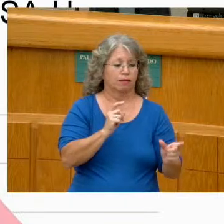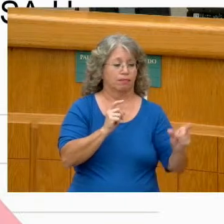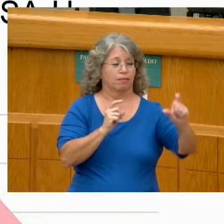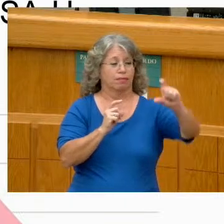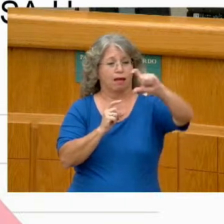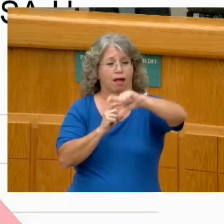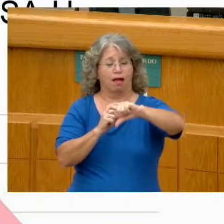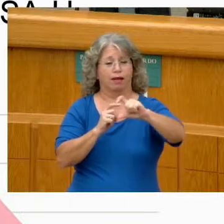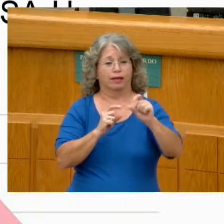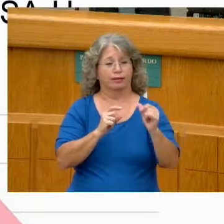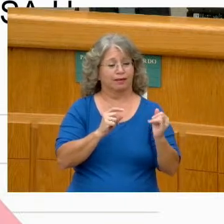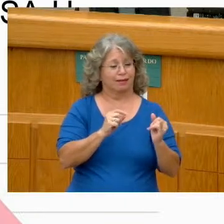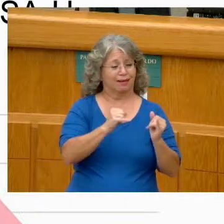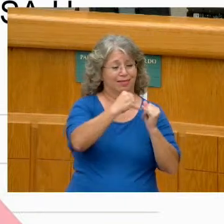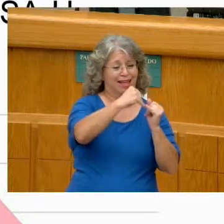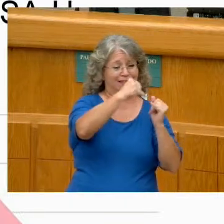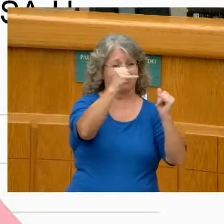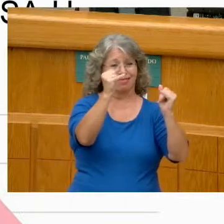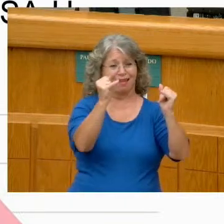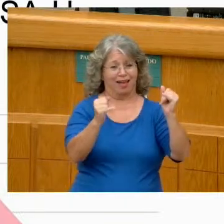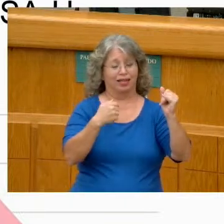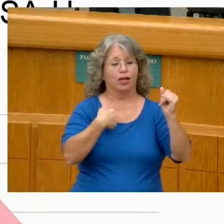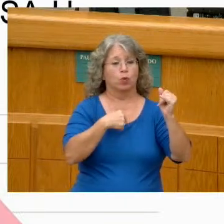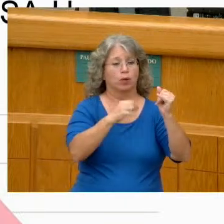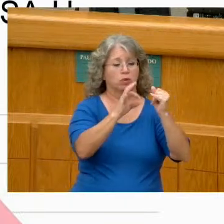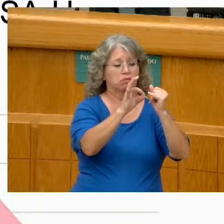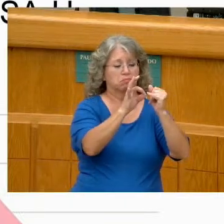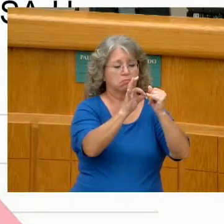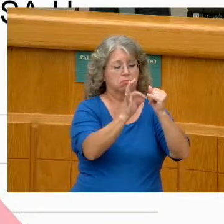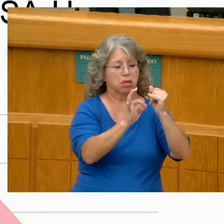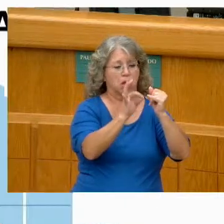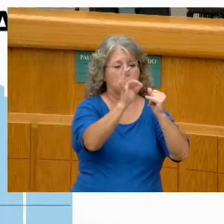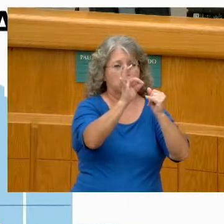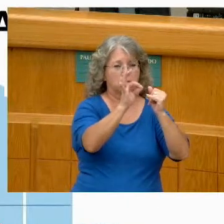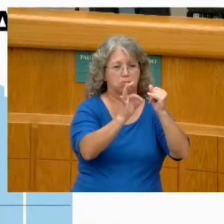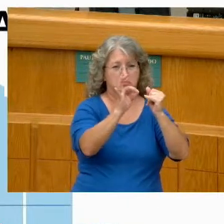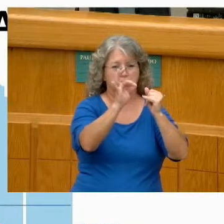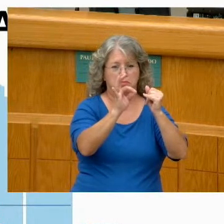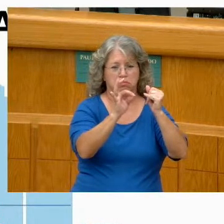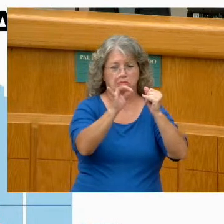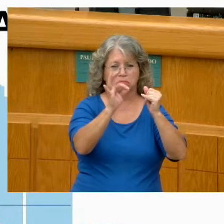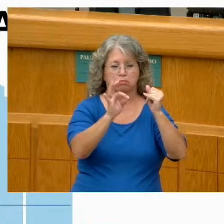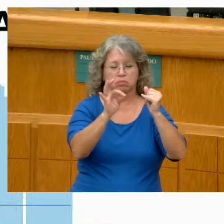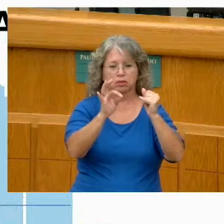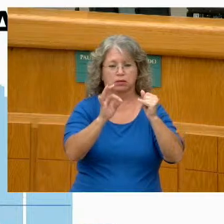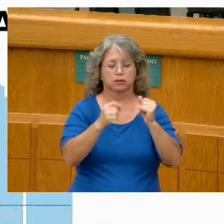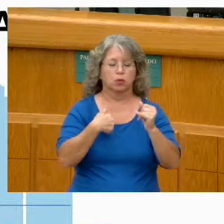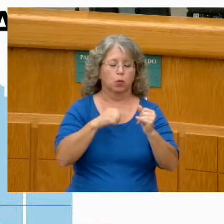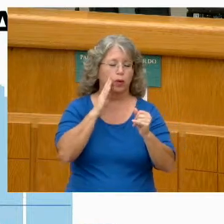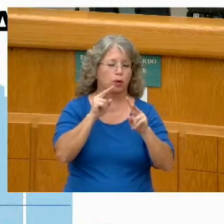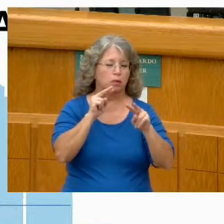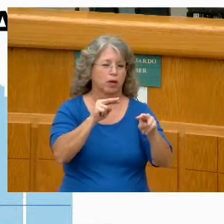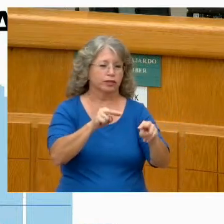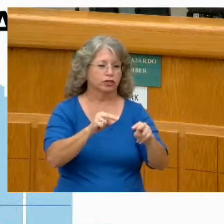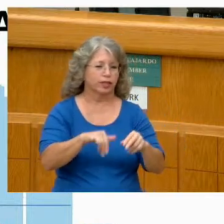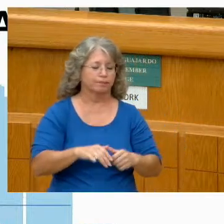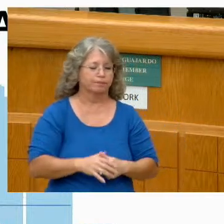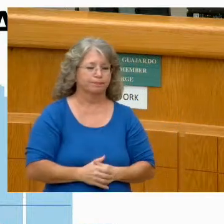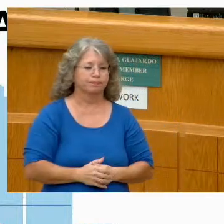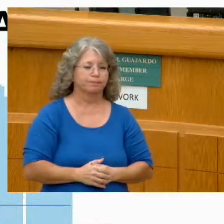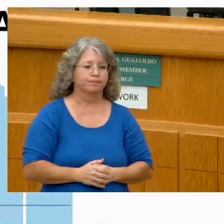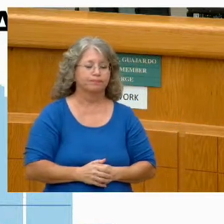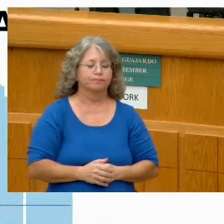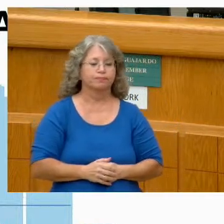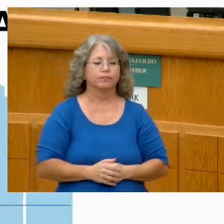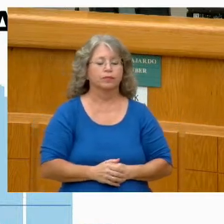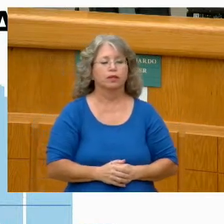number of people in the hospital versus the predicted. So we're going to keep an eye on this. The thing that